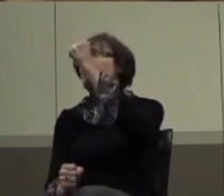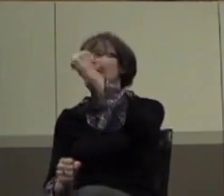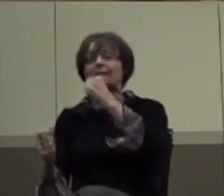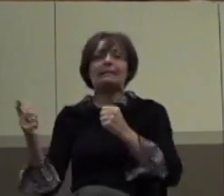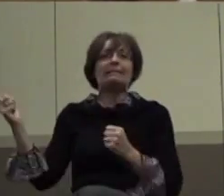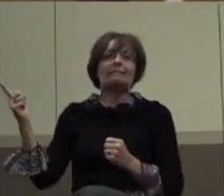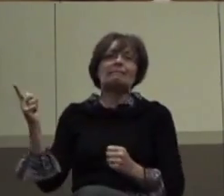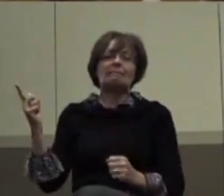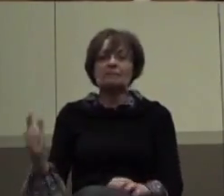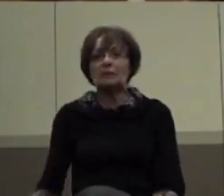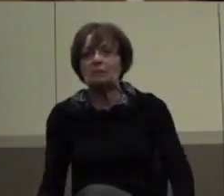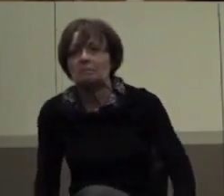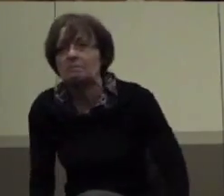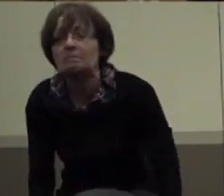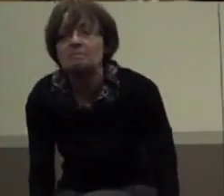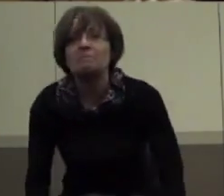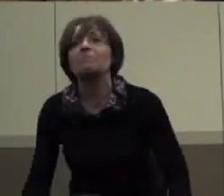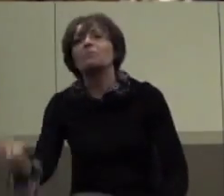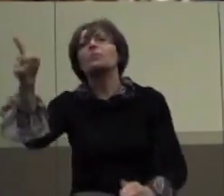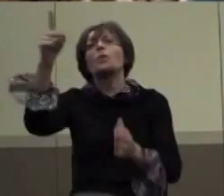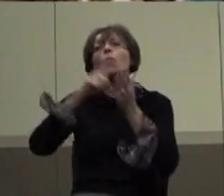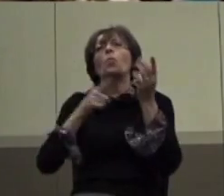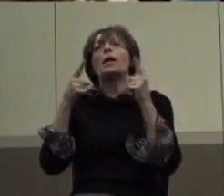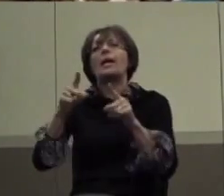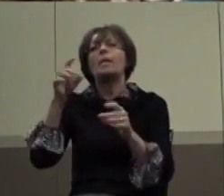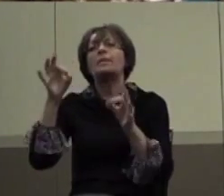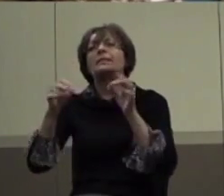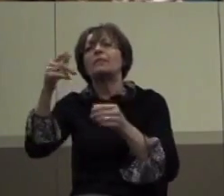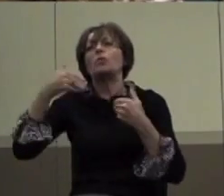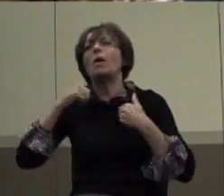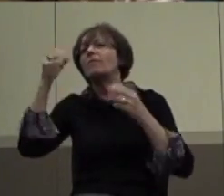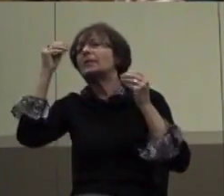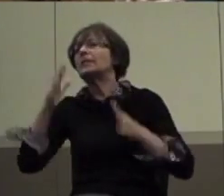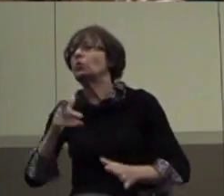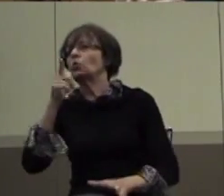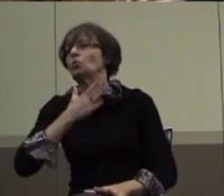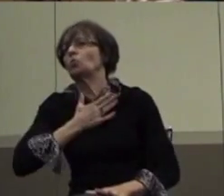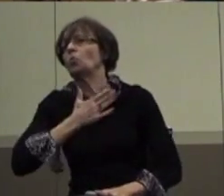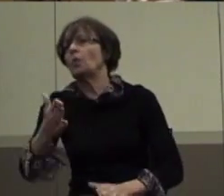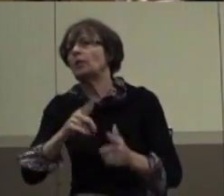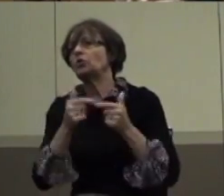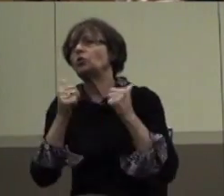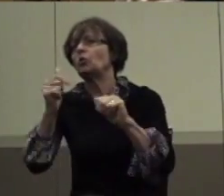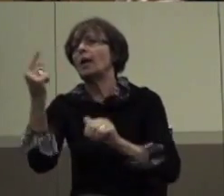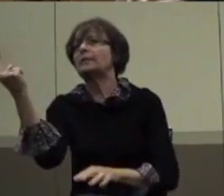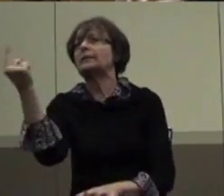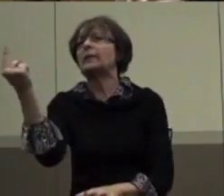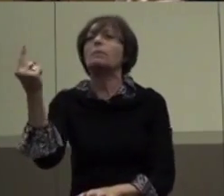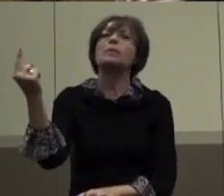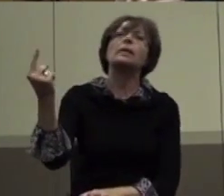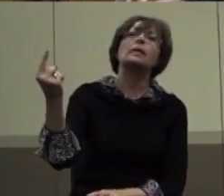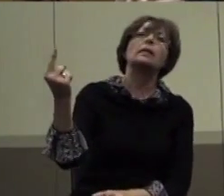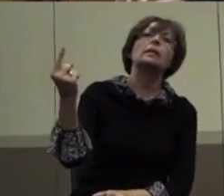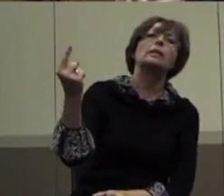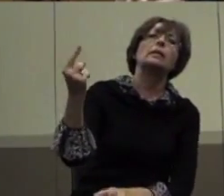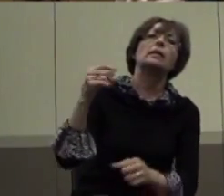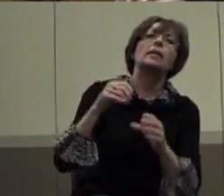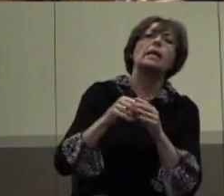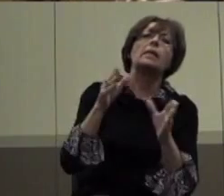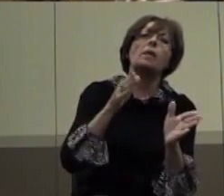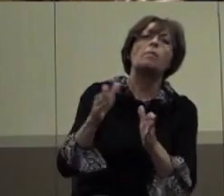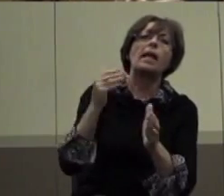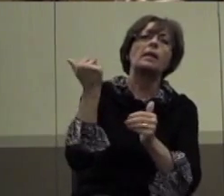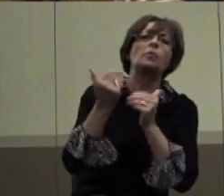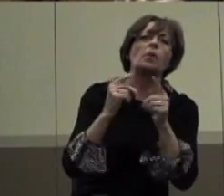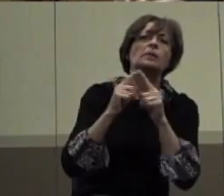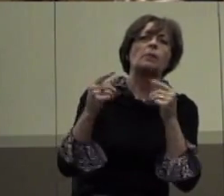that anyhow. Yes? What happens if you have a teacher who is willing to try something that has been part of the planning process, but